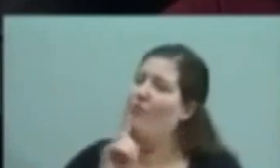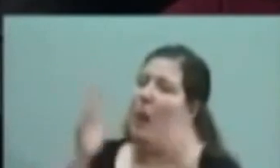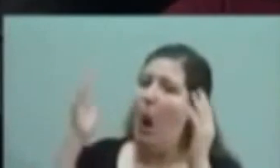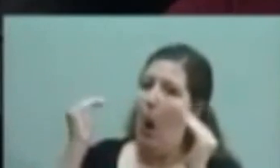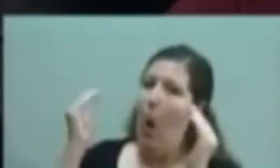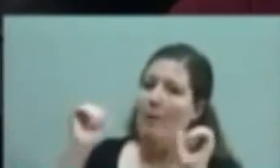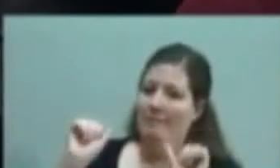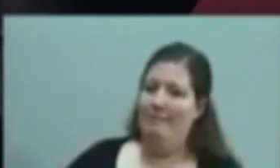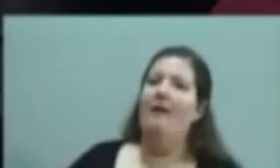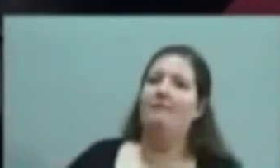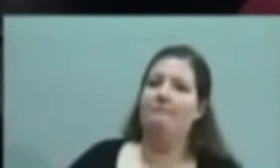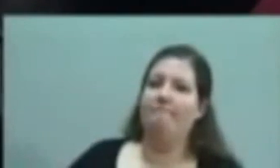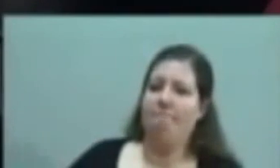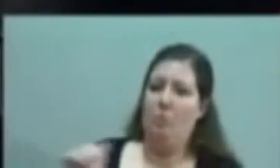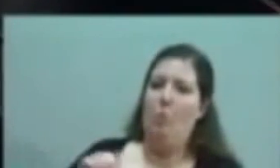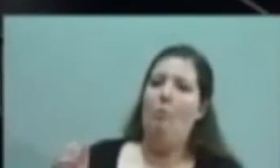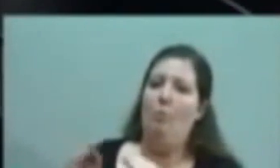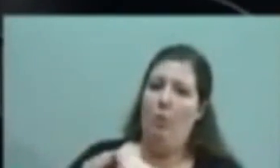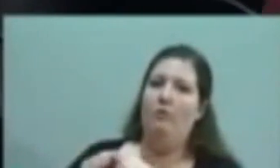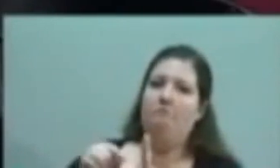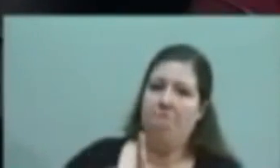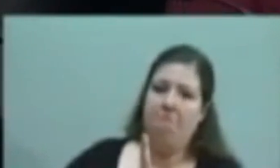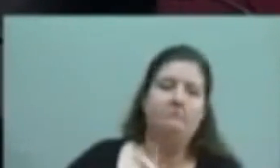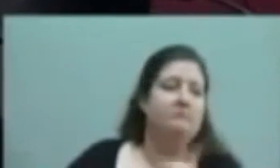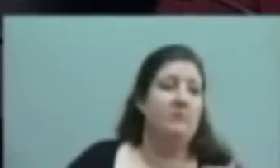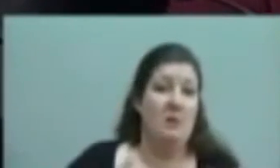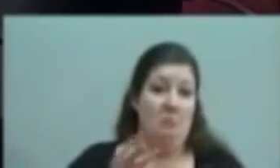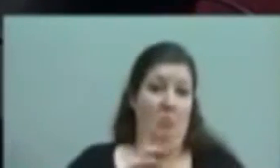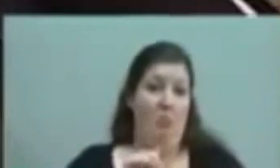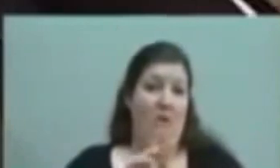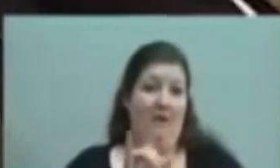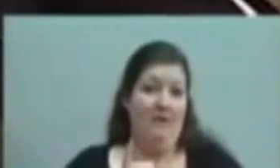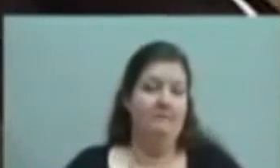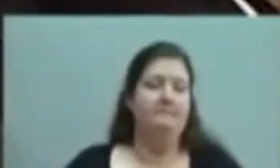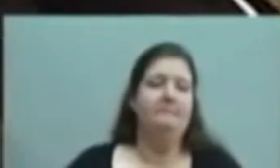work on this. Mr. Brady. Thank you, Vice Chair.